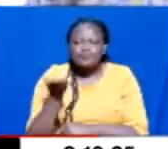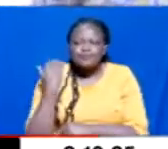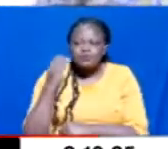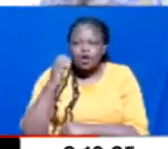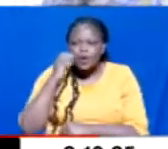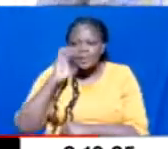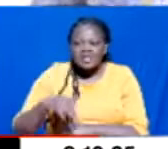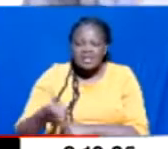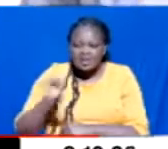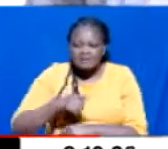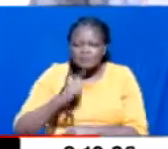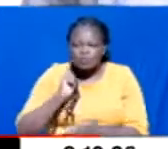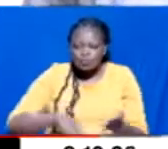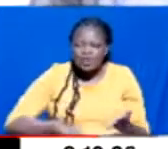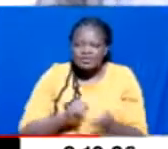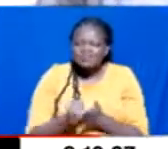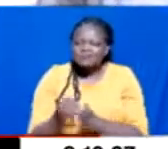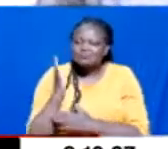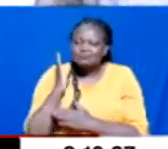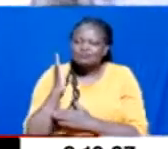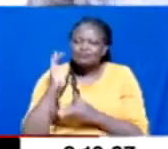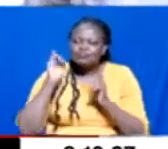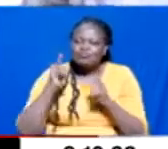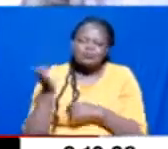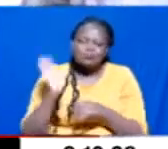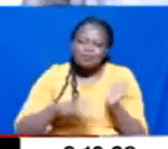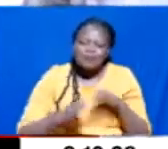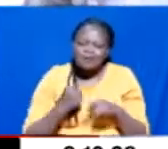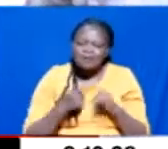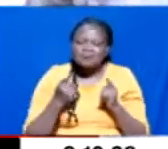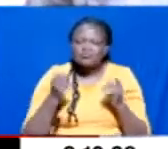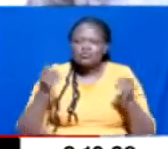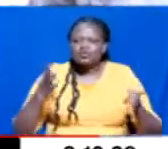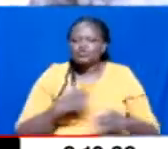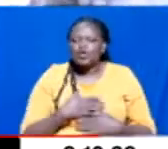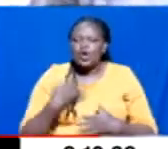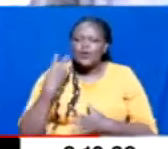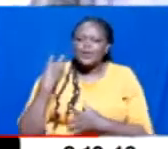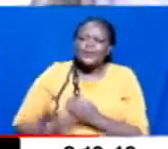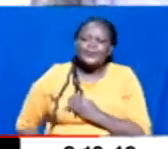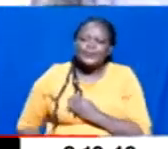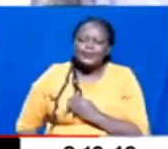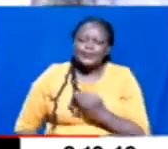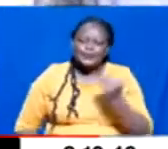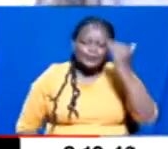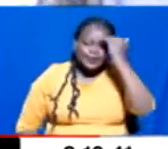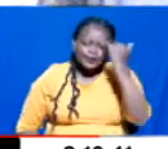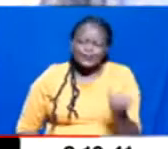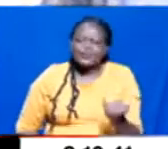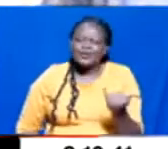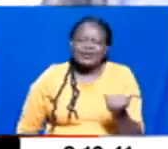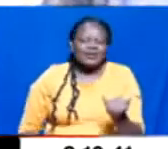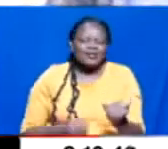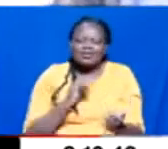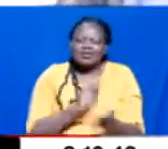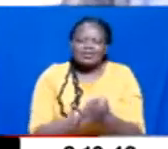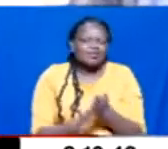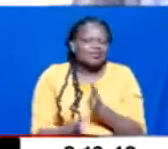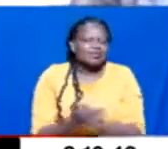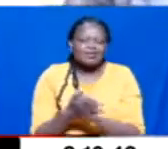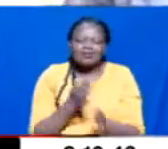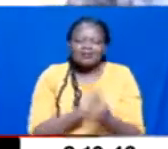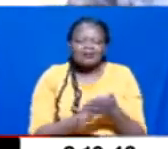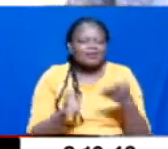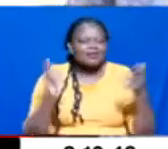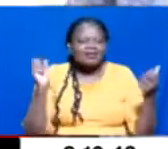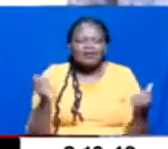na akasema ya kwamba usalama utarudi hapa. Lakini jambo la kuvunja moyo ni ya kwamba hakuna jambo lolote linaonekana likitendeka kwa